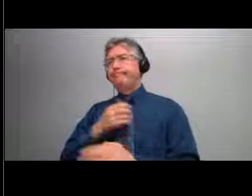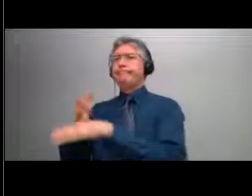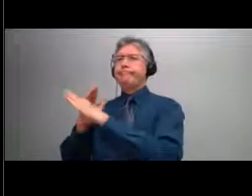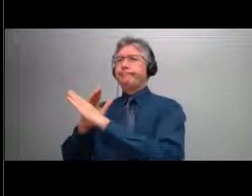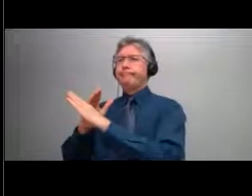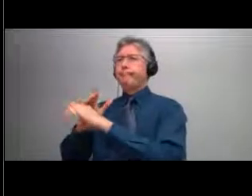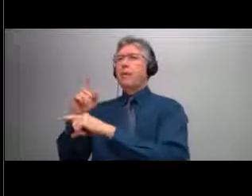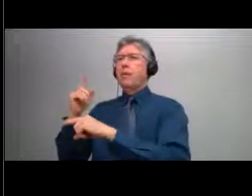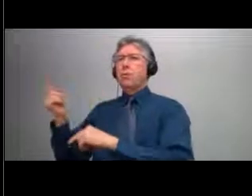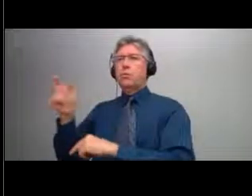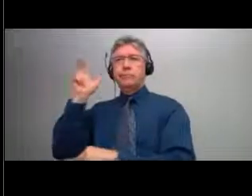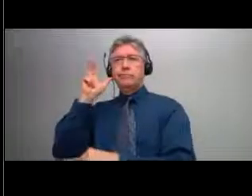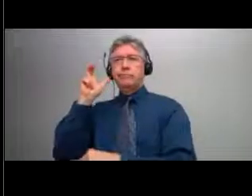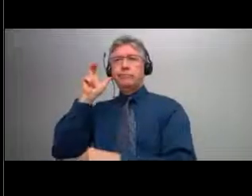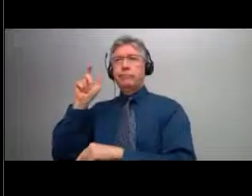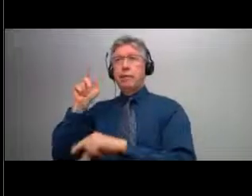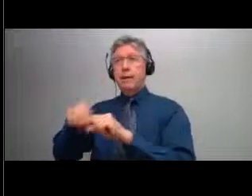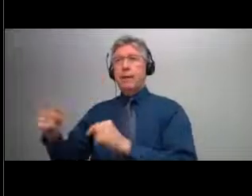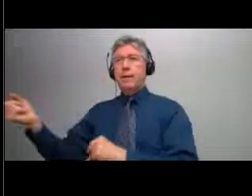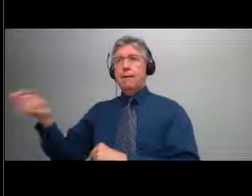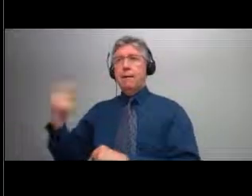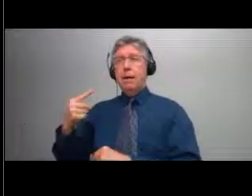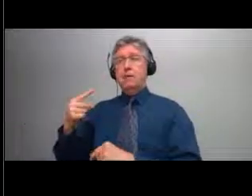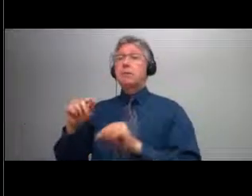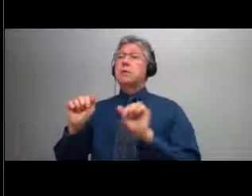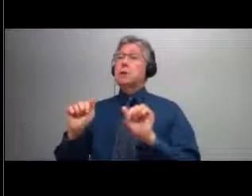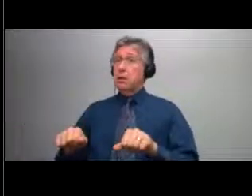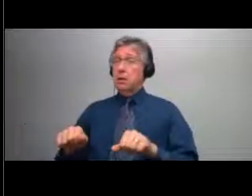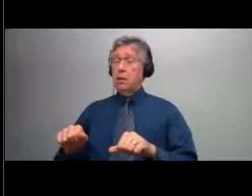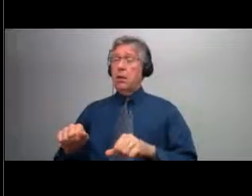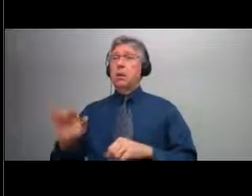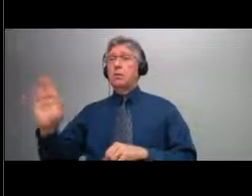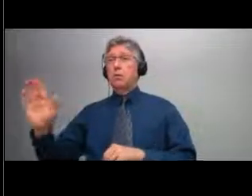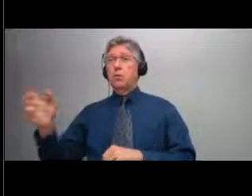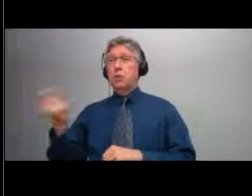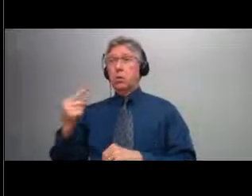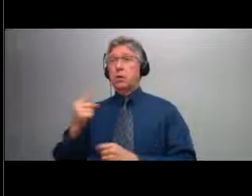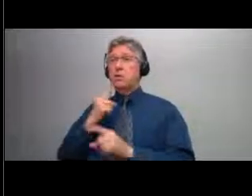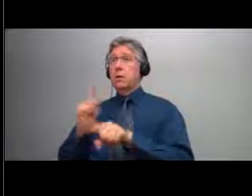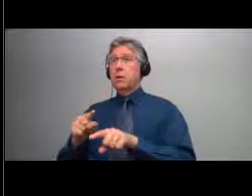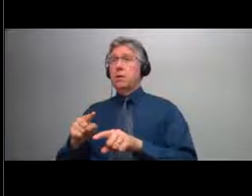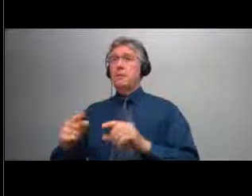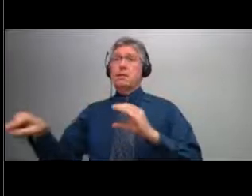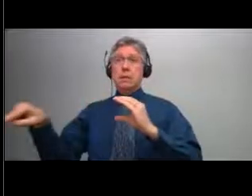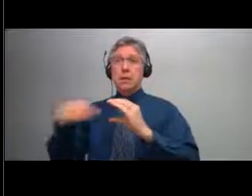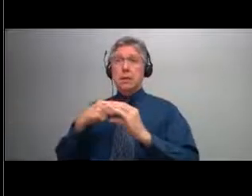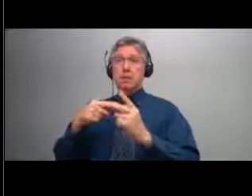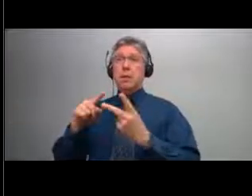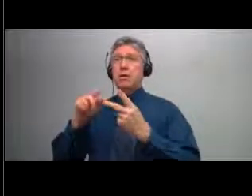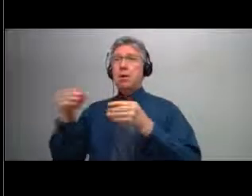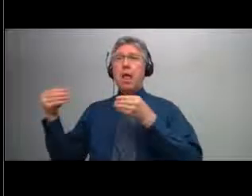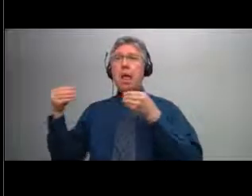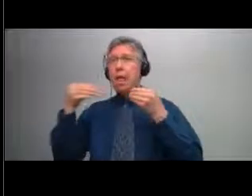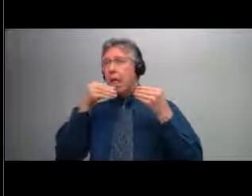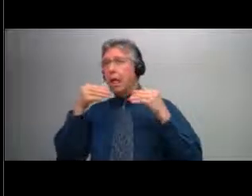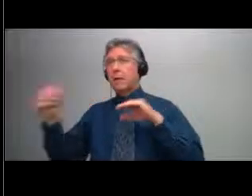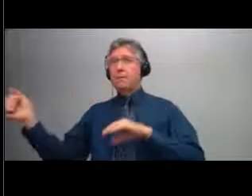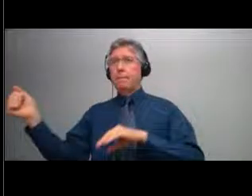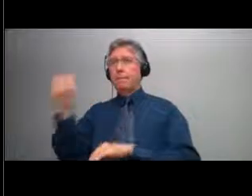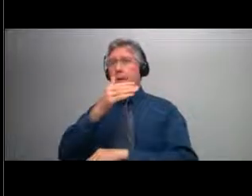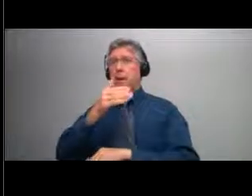a verbal question. However, you can submit questions or comments via email, regular mail, or by calling the